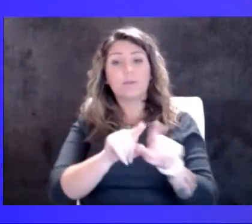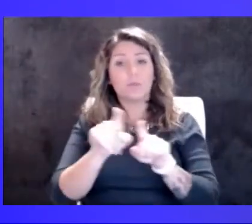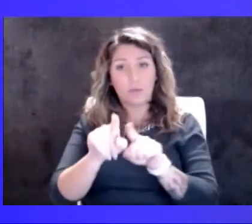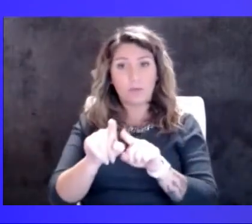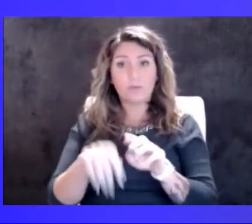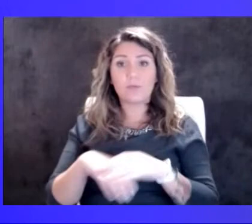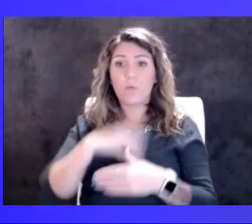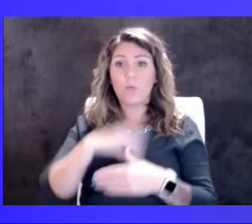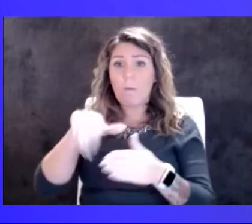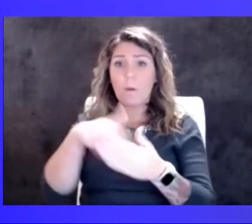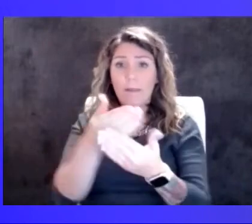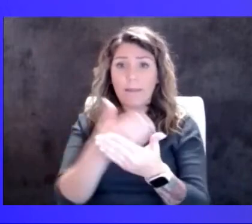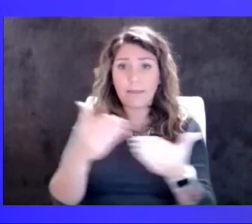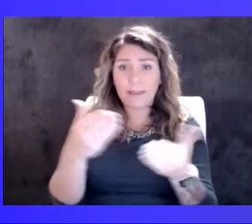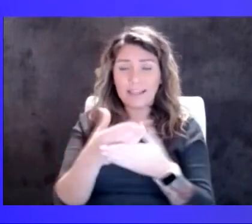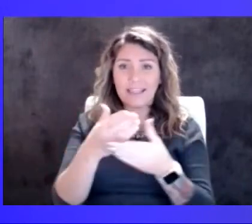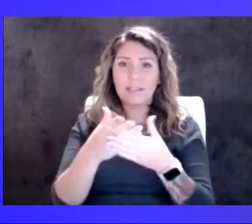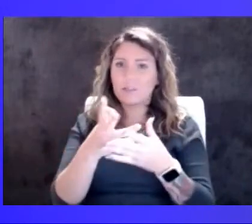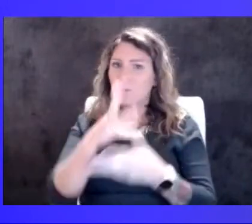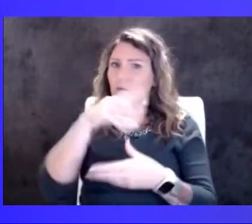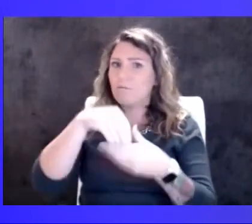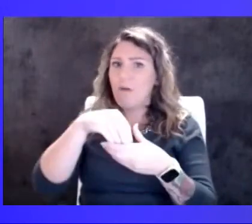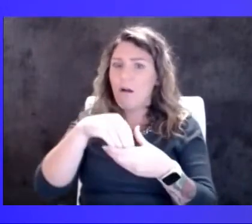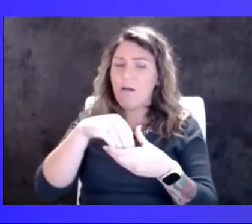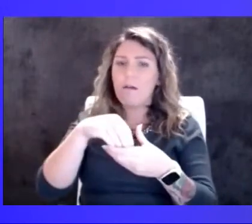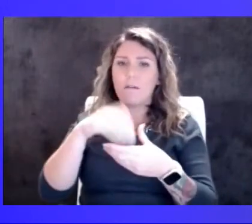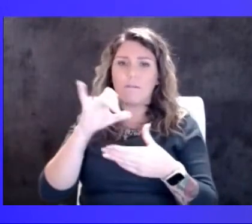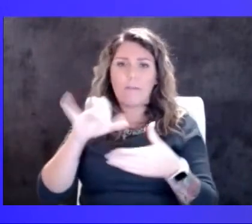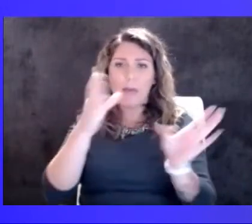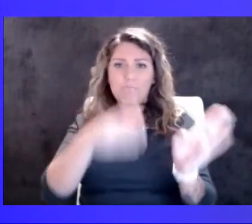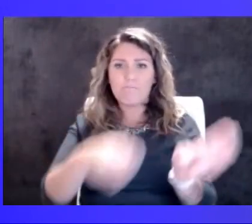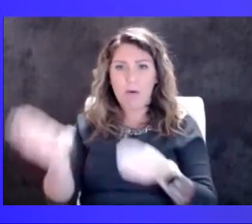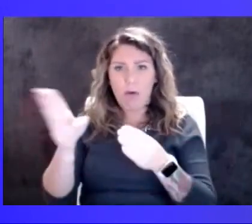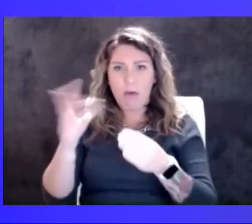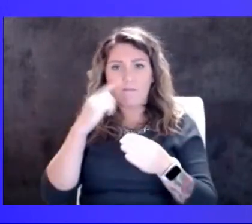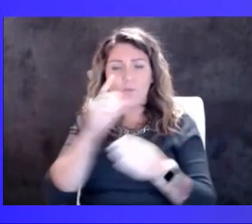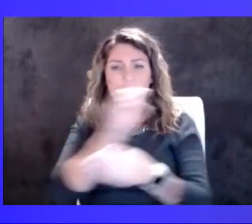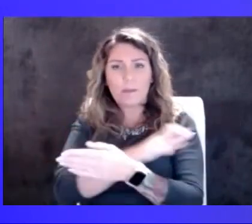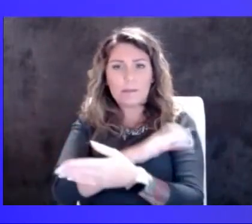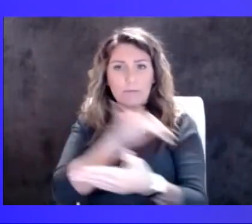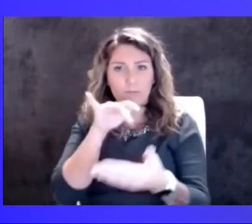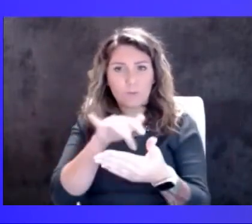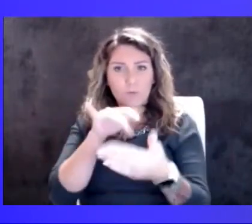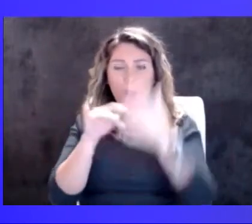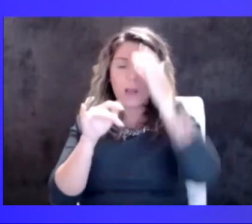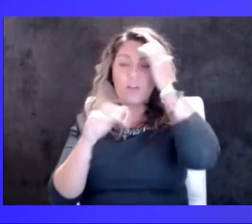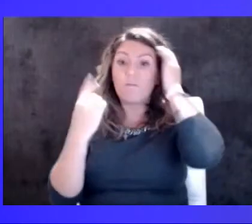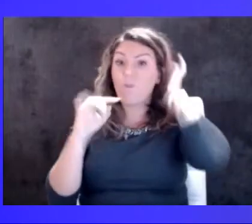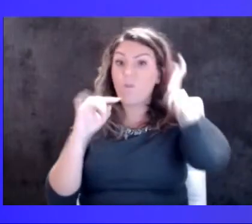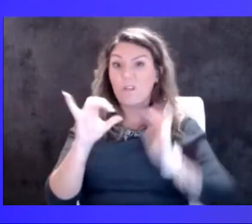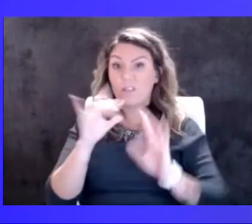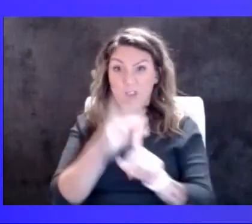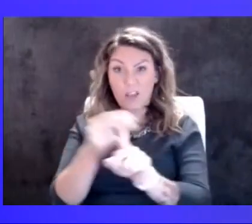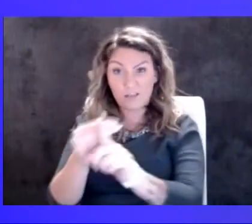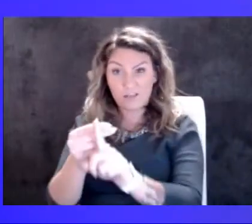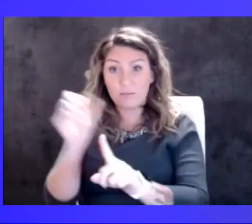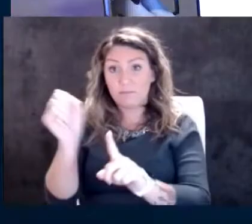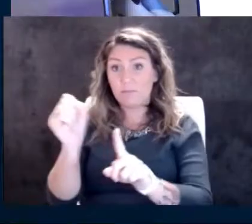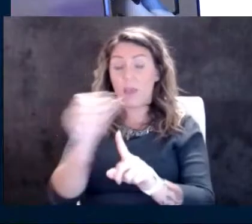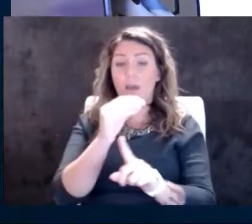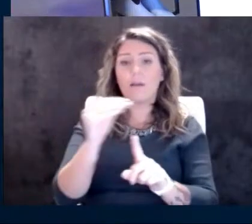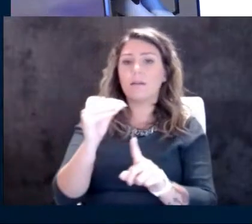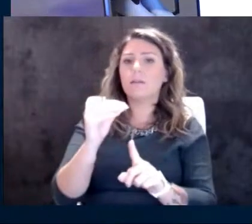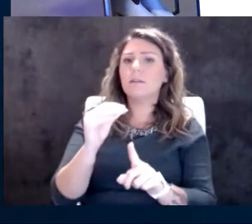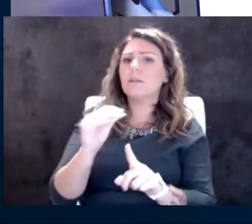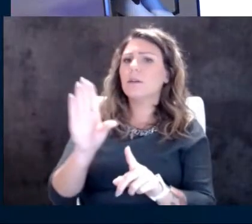those things went into the planning of the clinical trials for the vaccines. Yeah, and I think Hawkeye, as